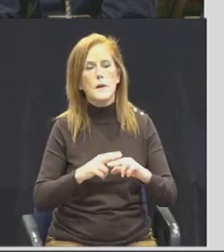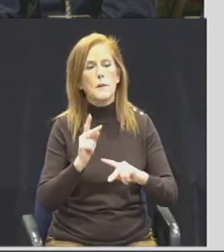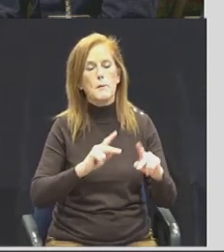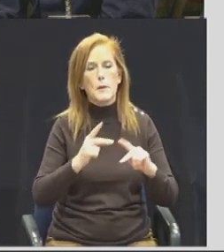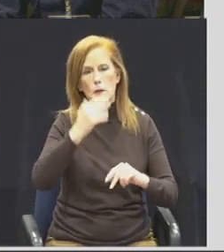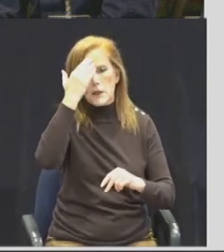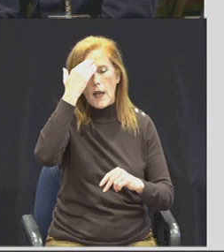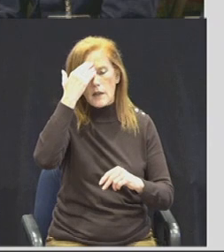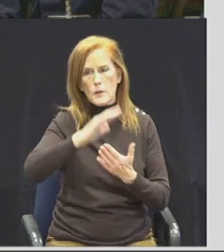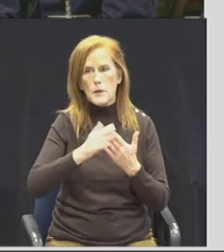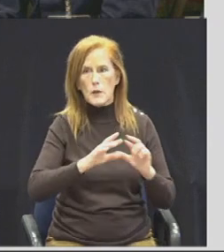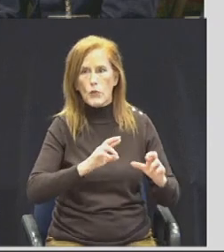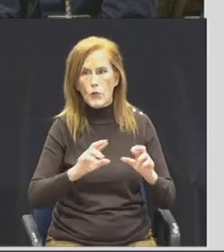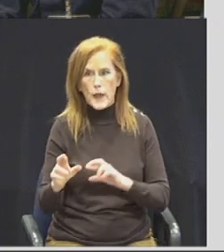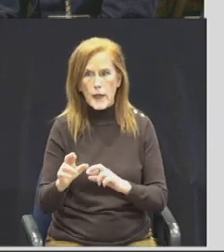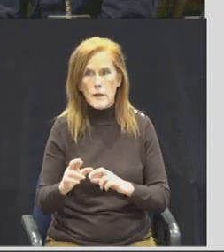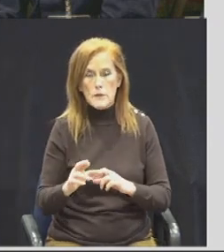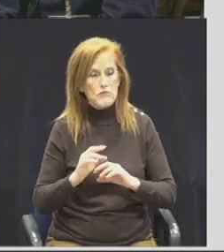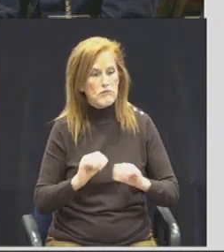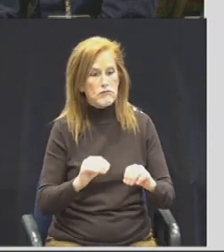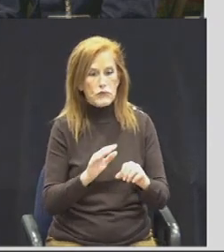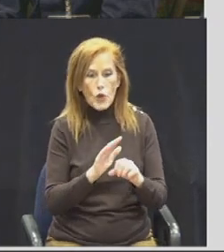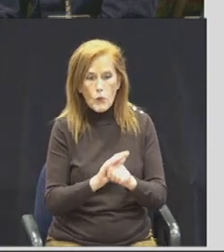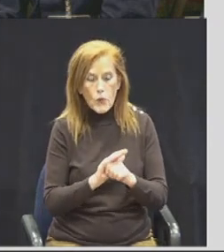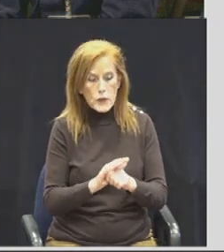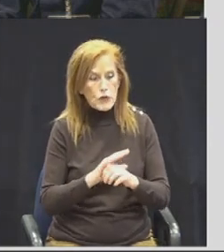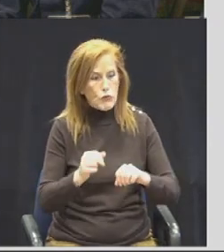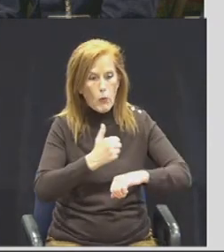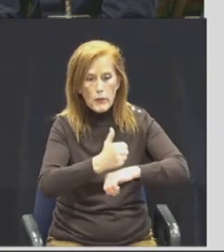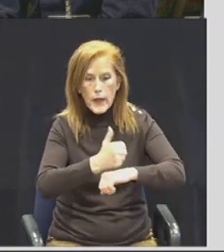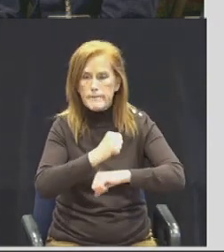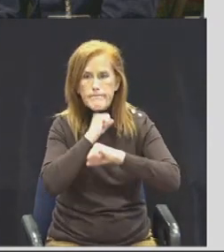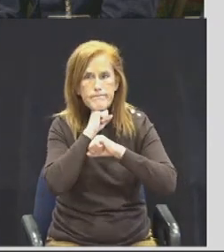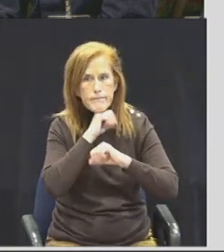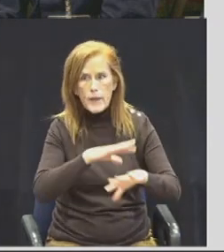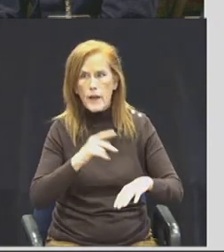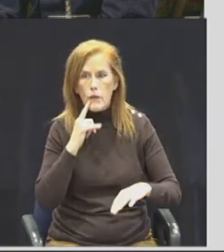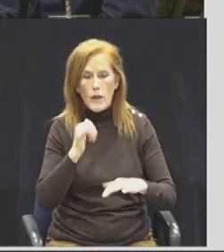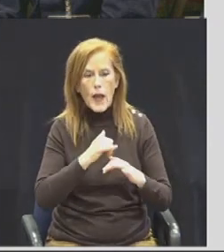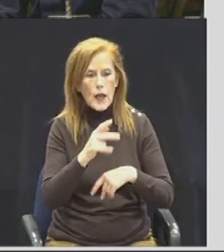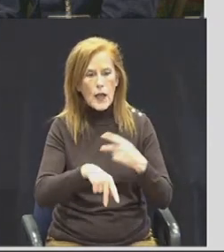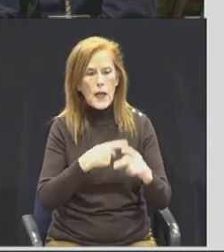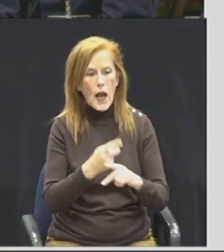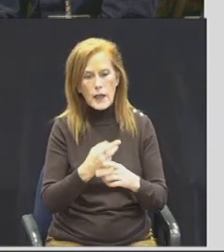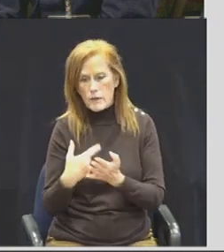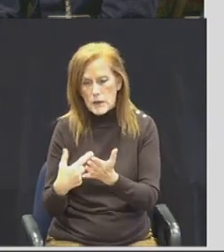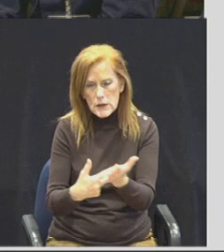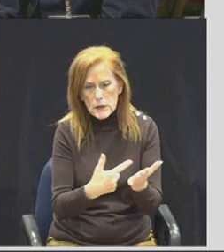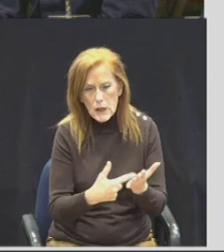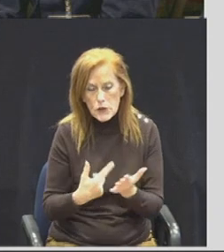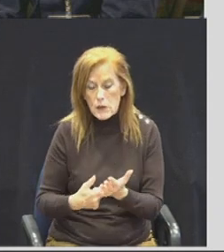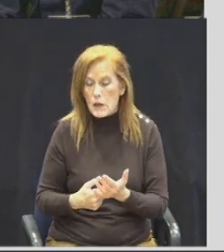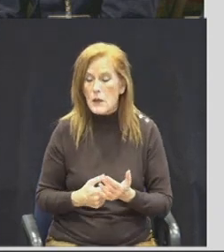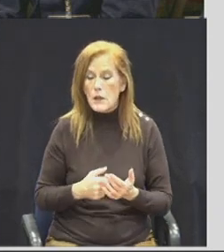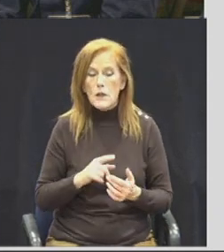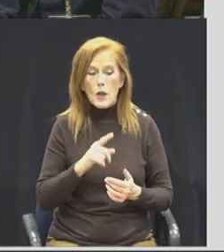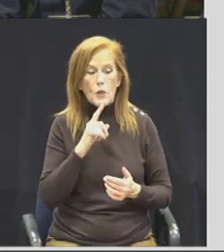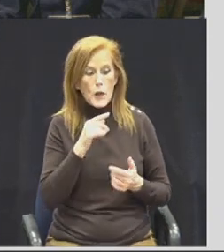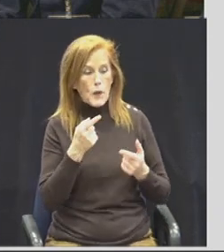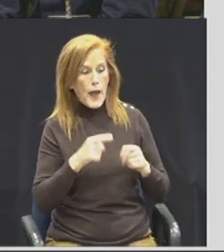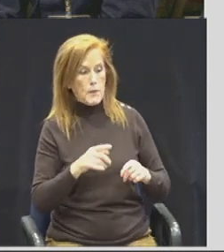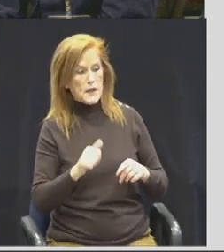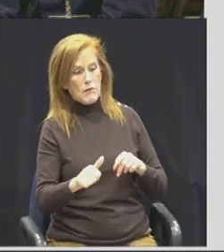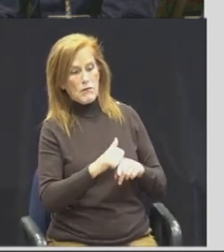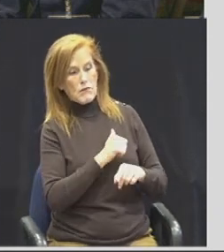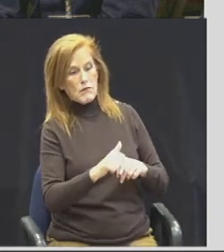They're a low pressure, no fault setting. Yeah. What happens in a tabletop exercise